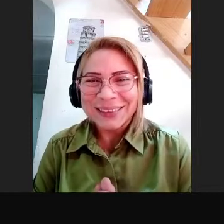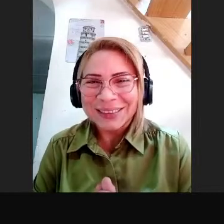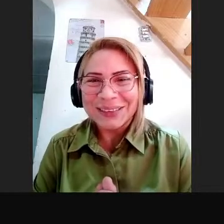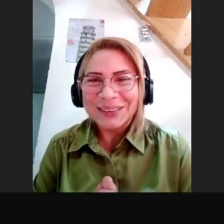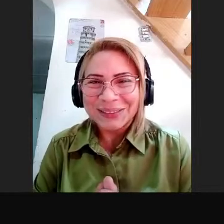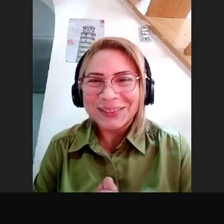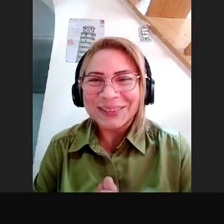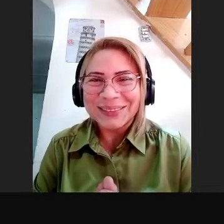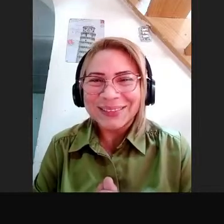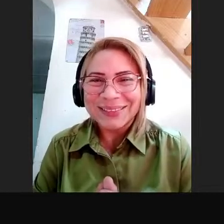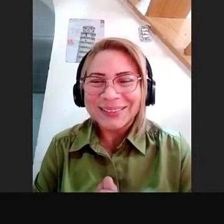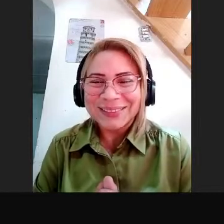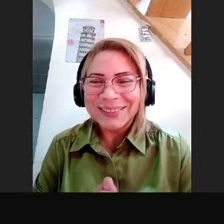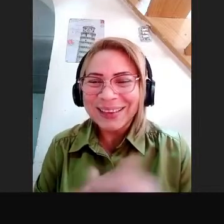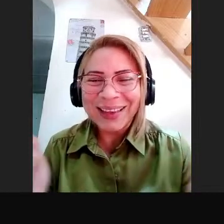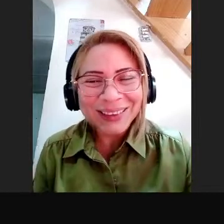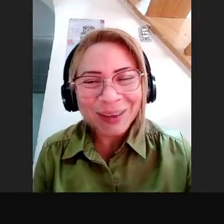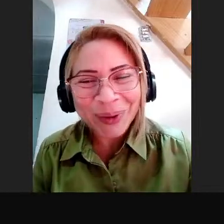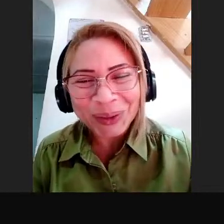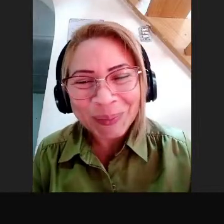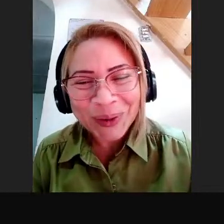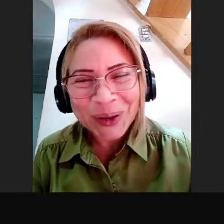is coming across perfectly.